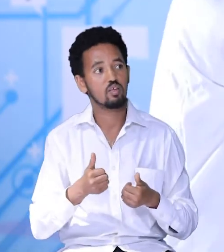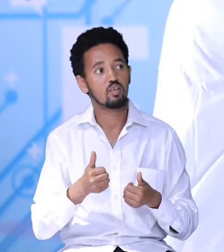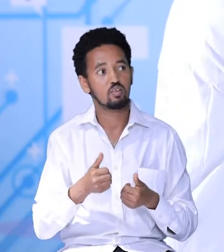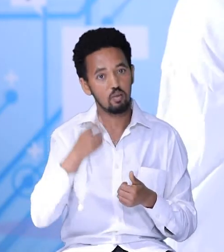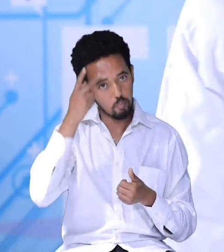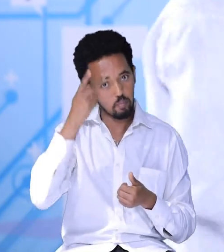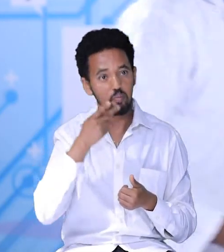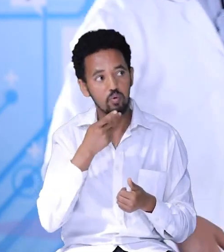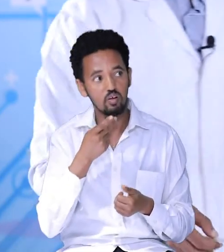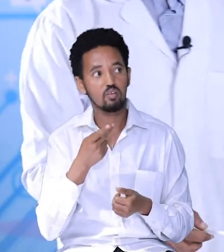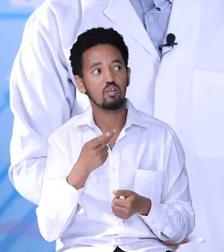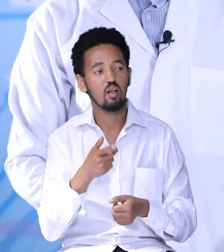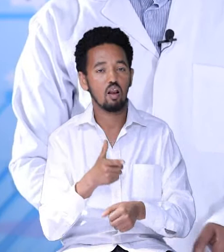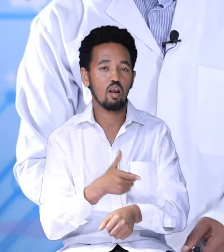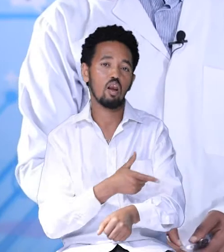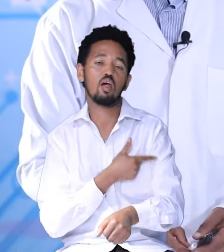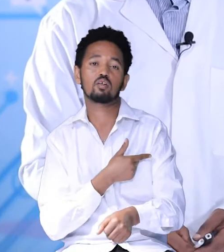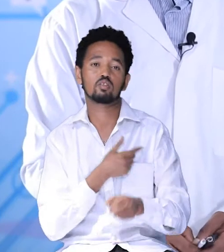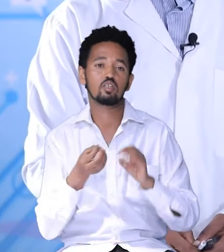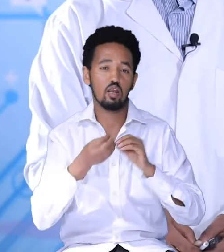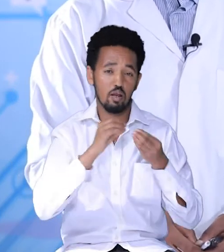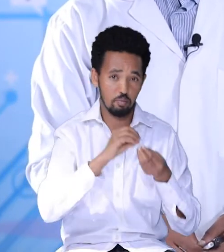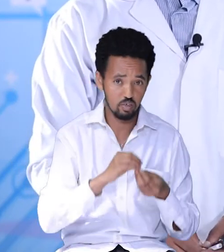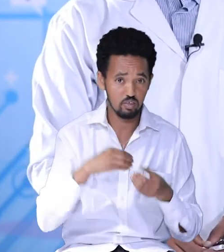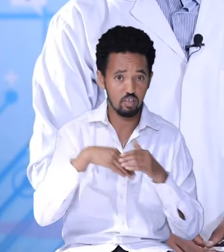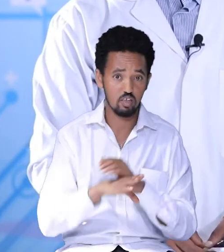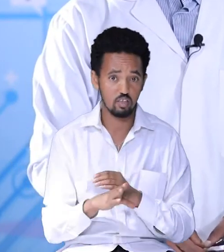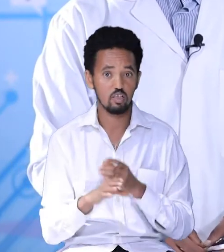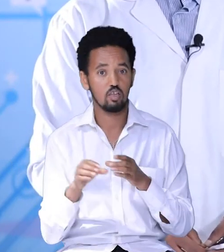produce larger number of offspring in compensation.